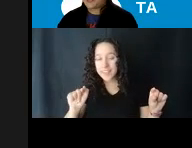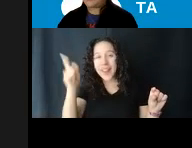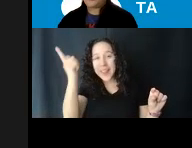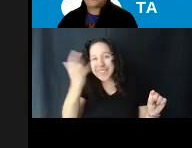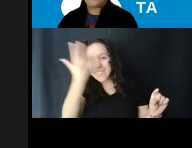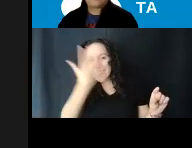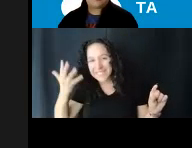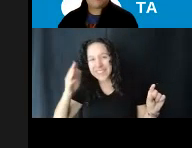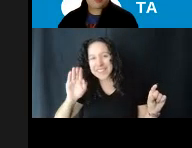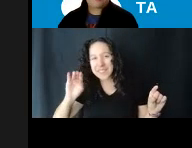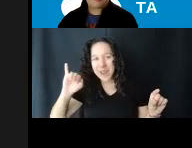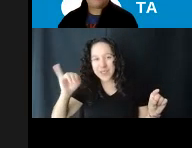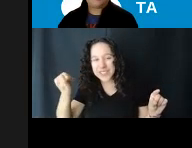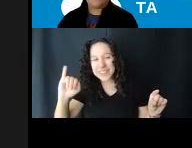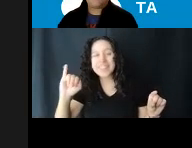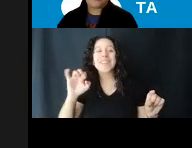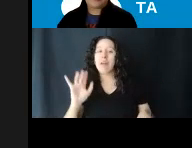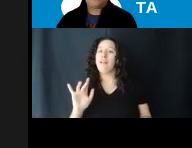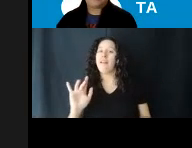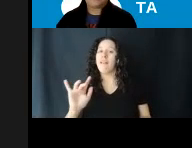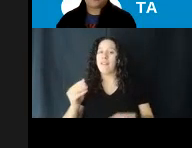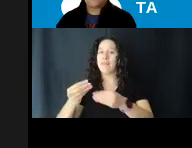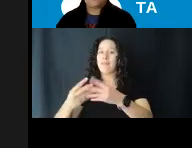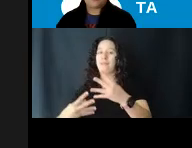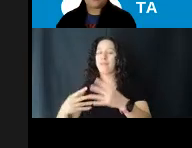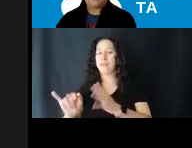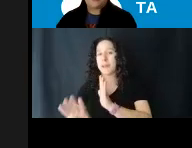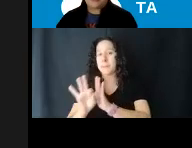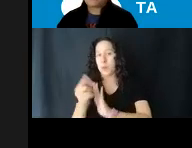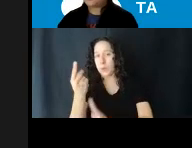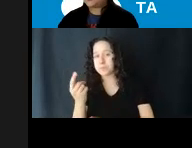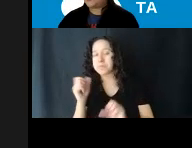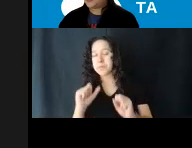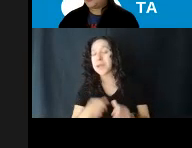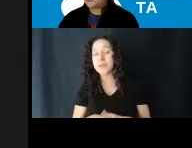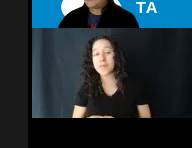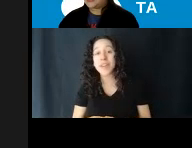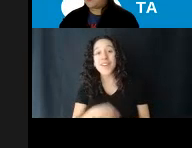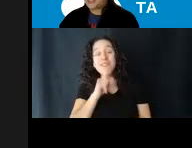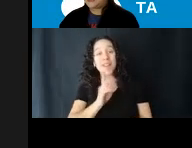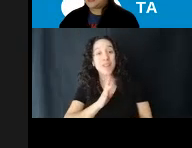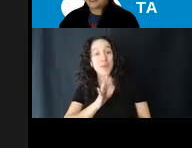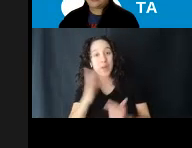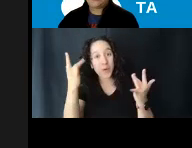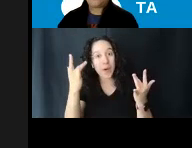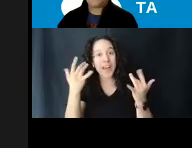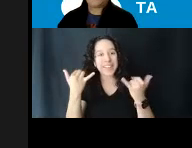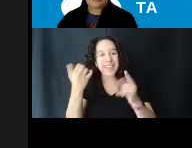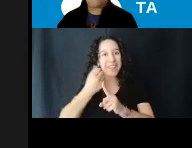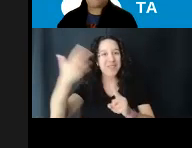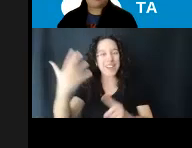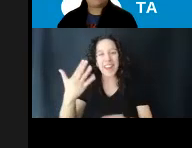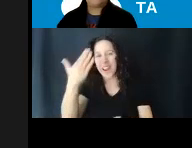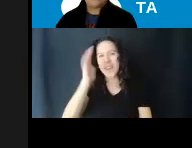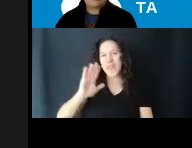The reactions icon below will allow you to do that. And actually, it's really cool because they've expanded it. I think they used to only